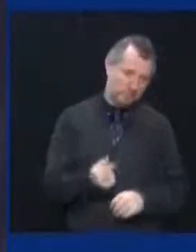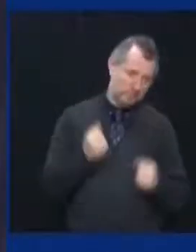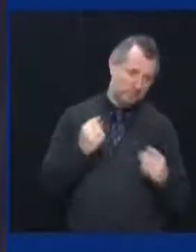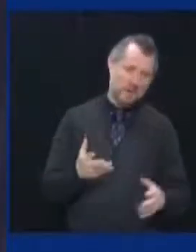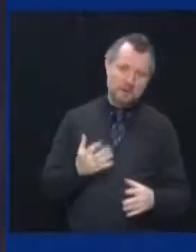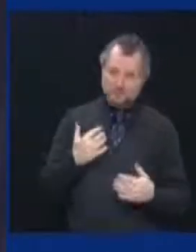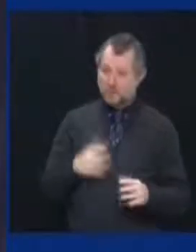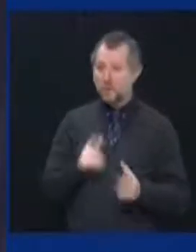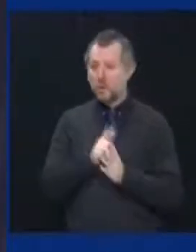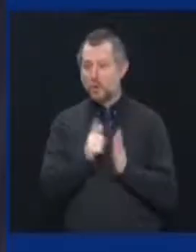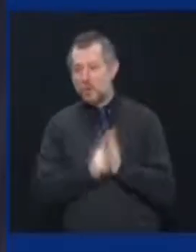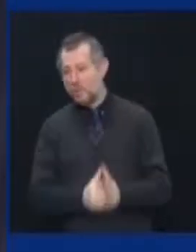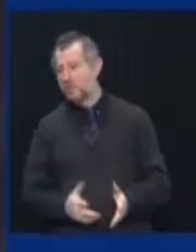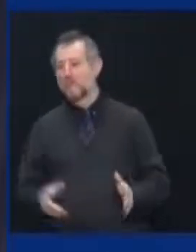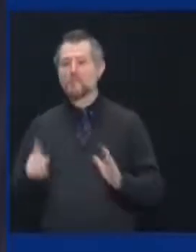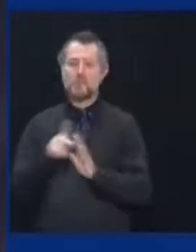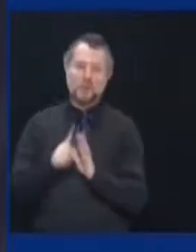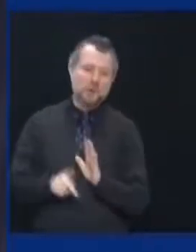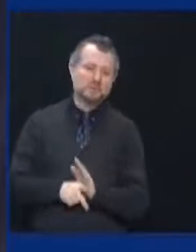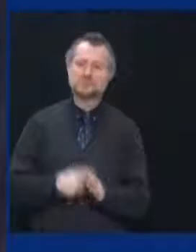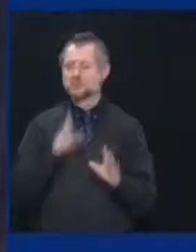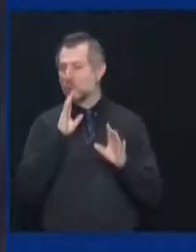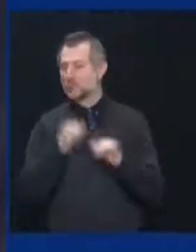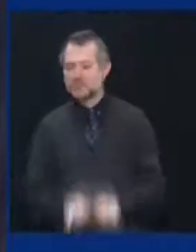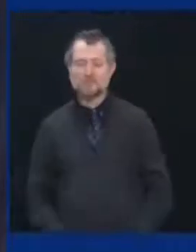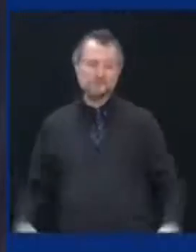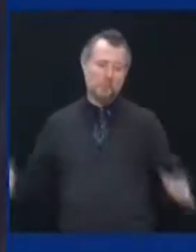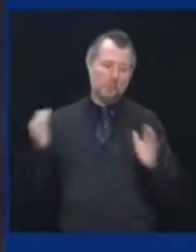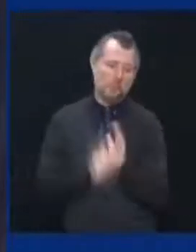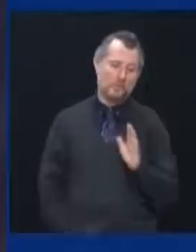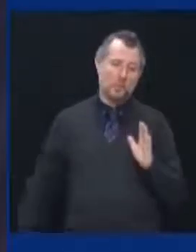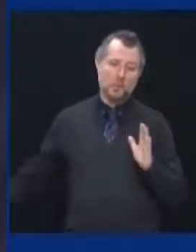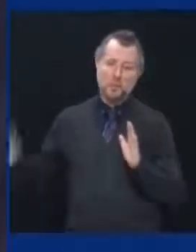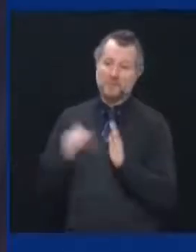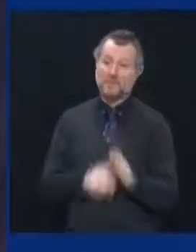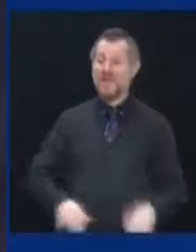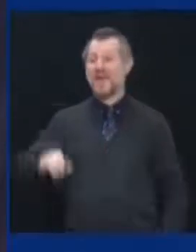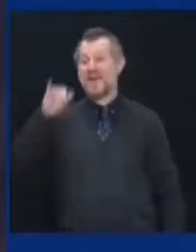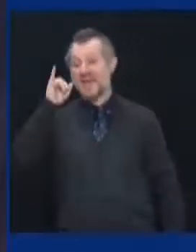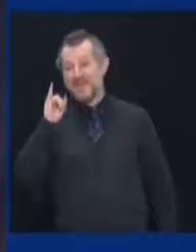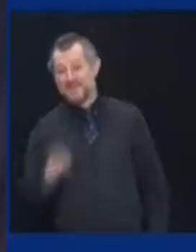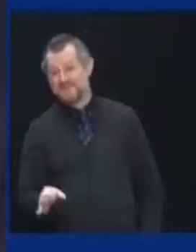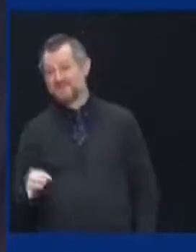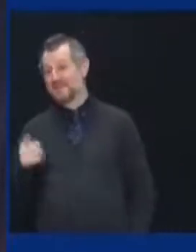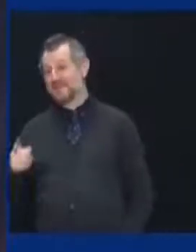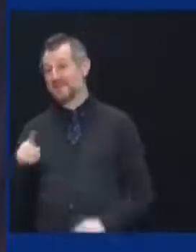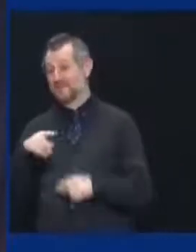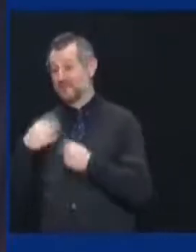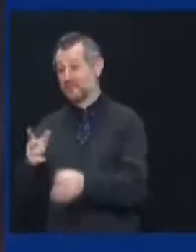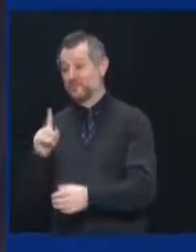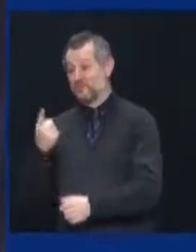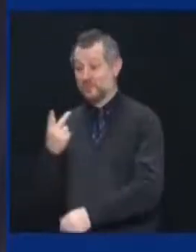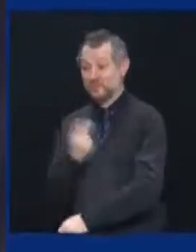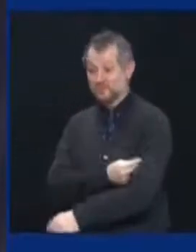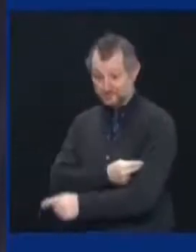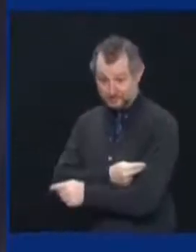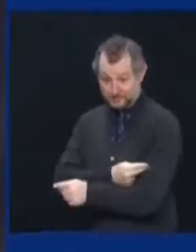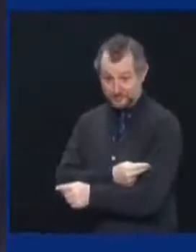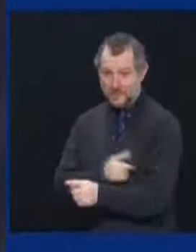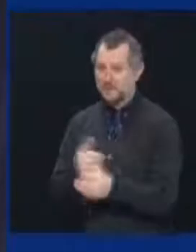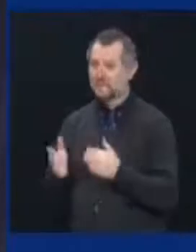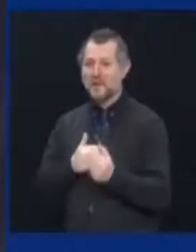as the policy says, if the facility gives you the first vaccine, wherever you go for the